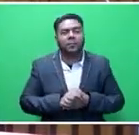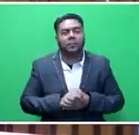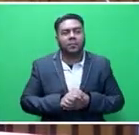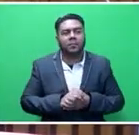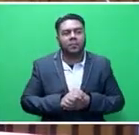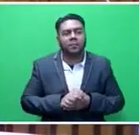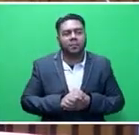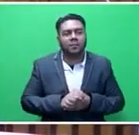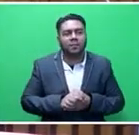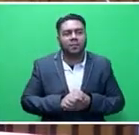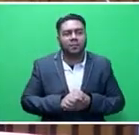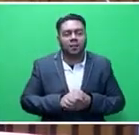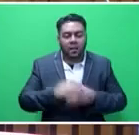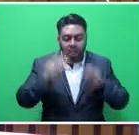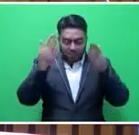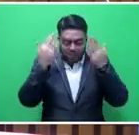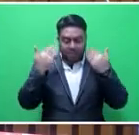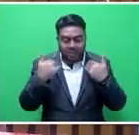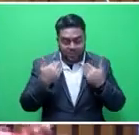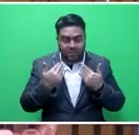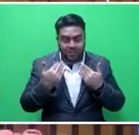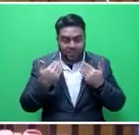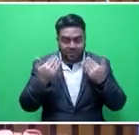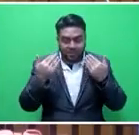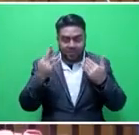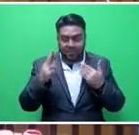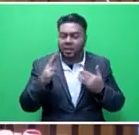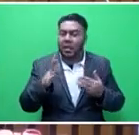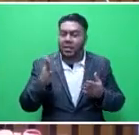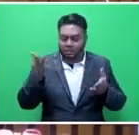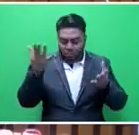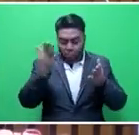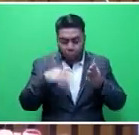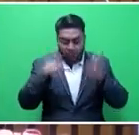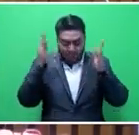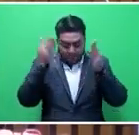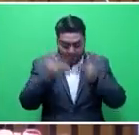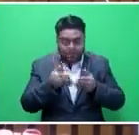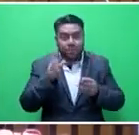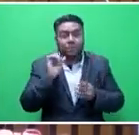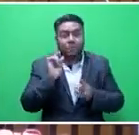sir, it fundamentally boils down to the point, I think...